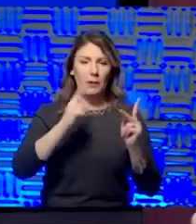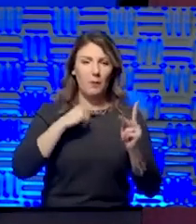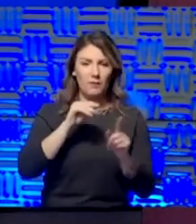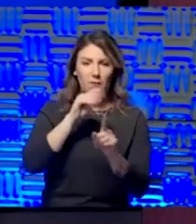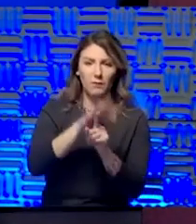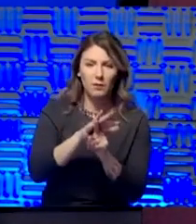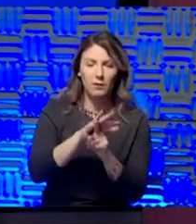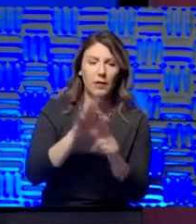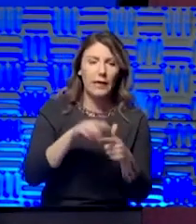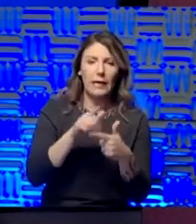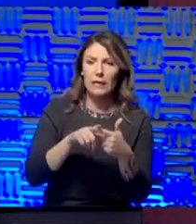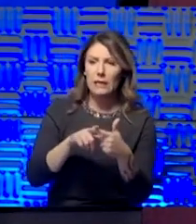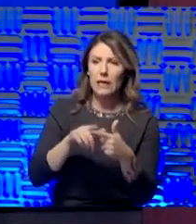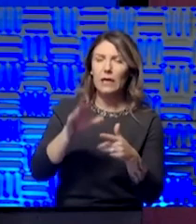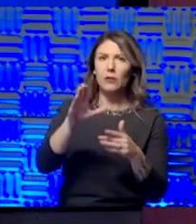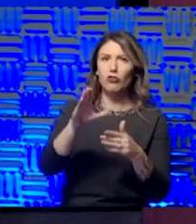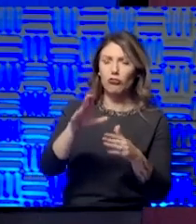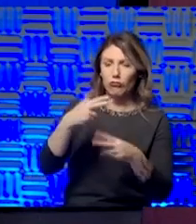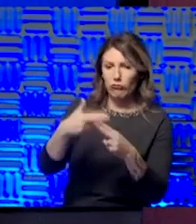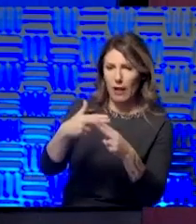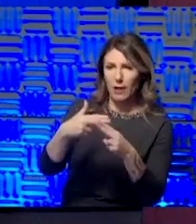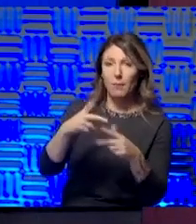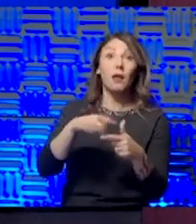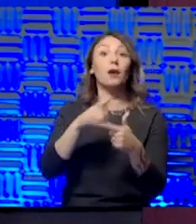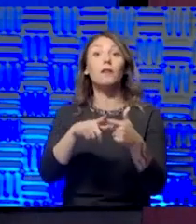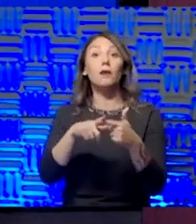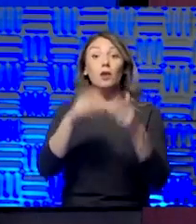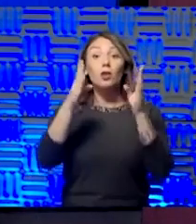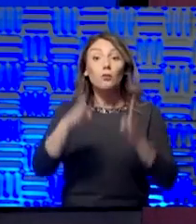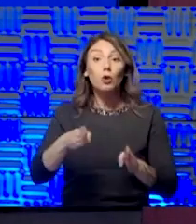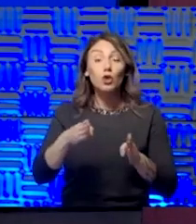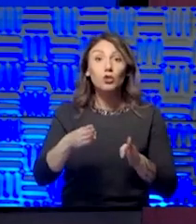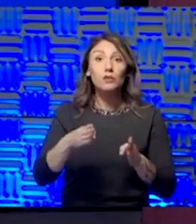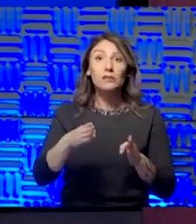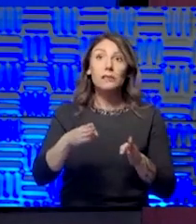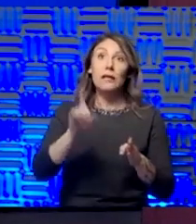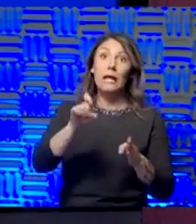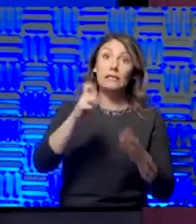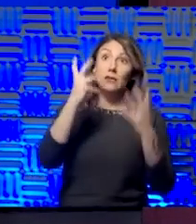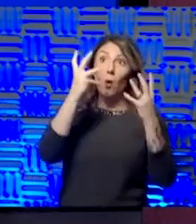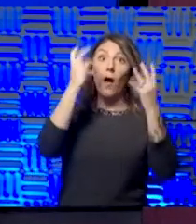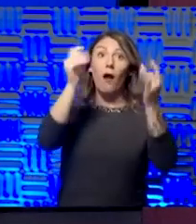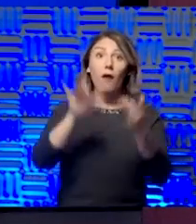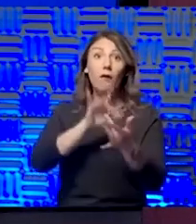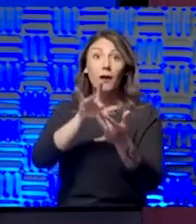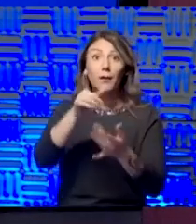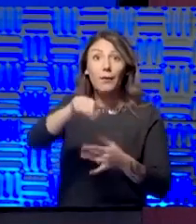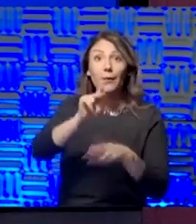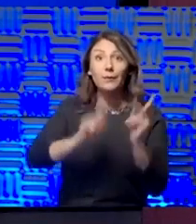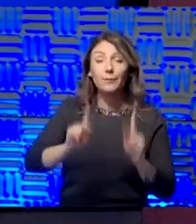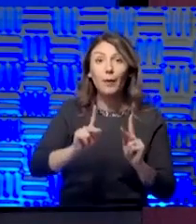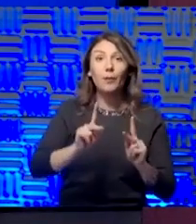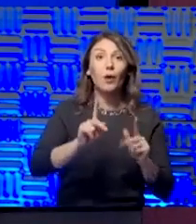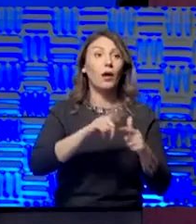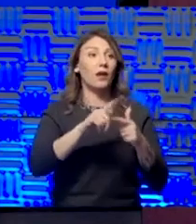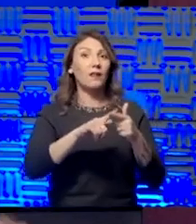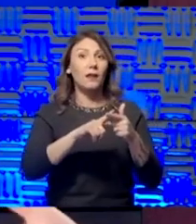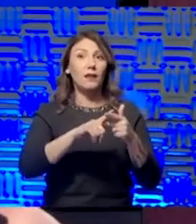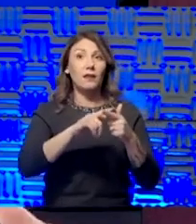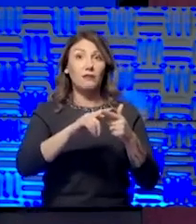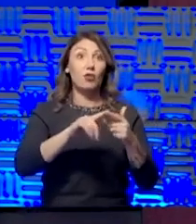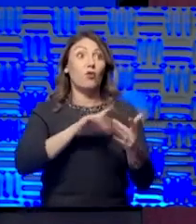and here's their identity. And then the person who's doing the has to go out and contact those people, and sometimes the next order of contacts beyond that,